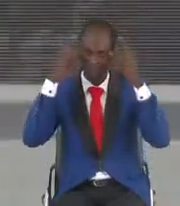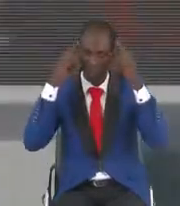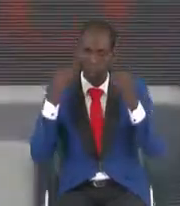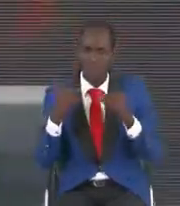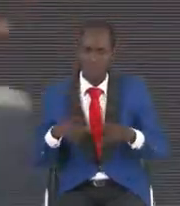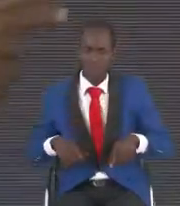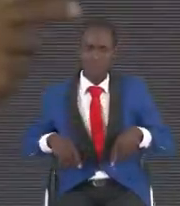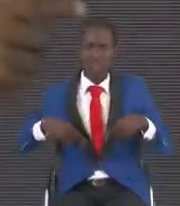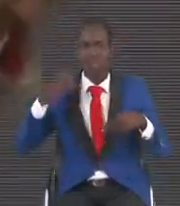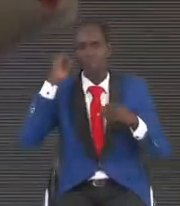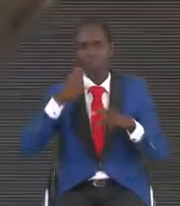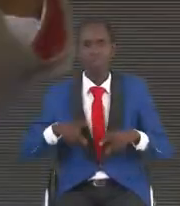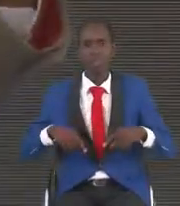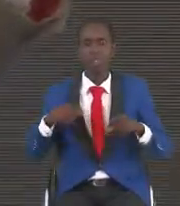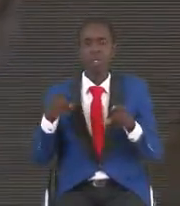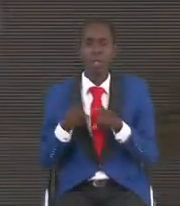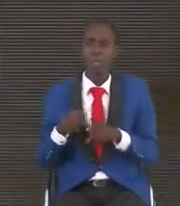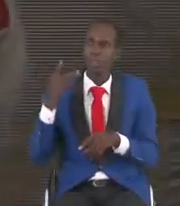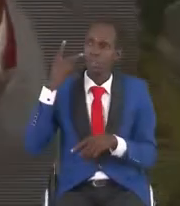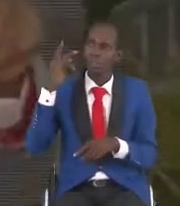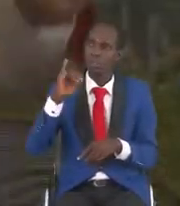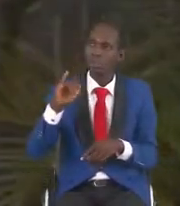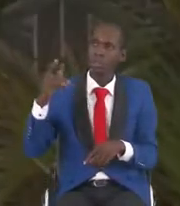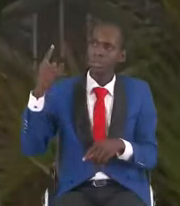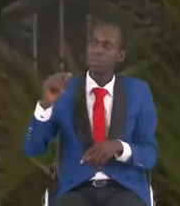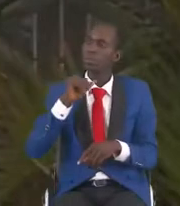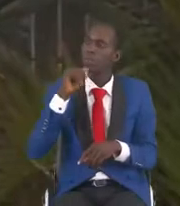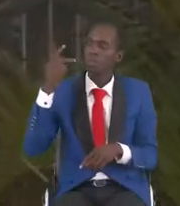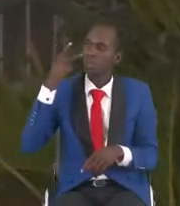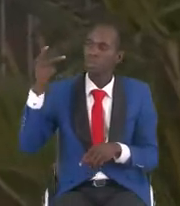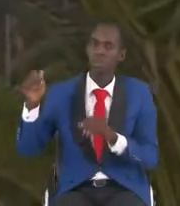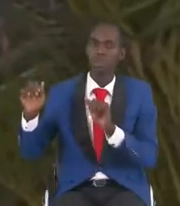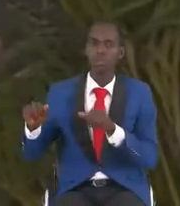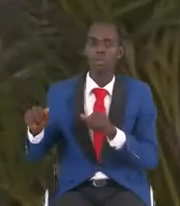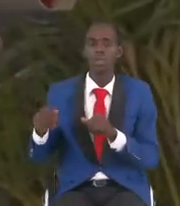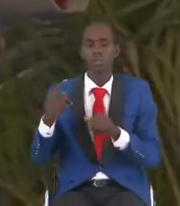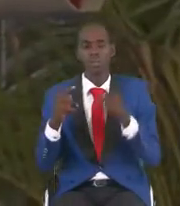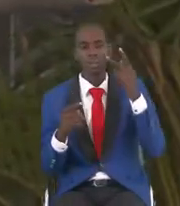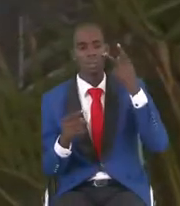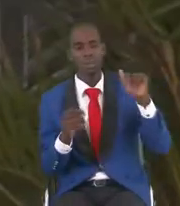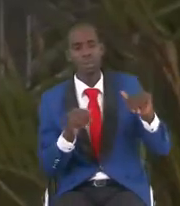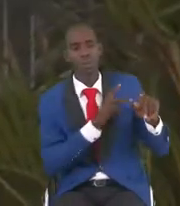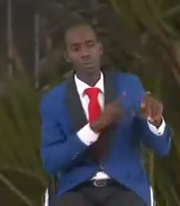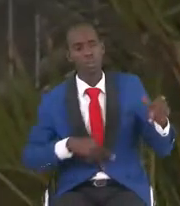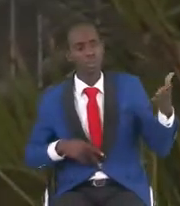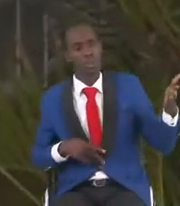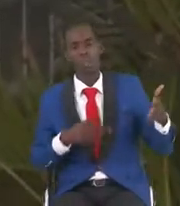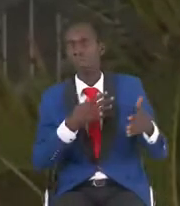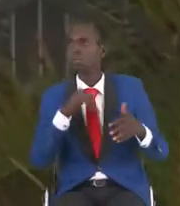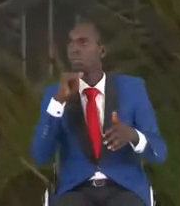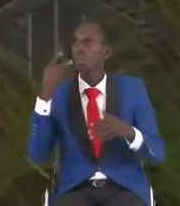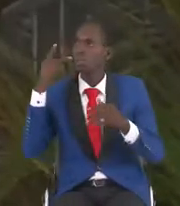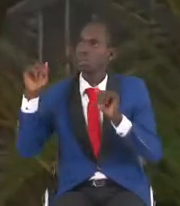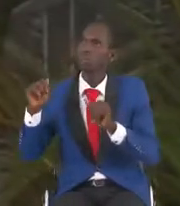as seeing the invisible. The visible there, the invisible there, two